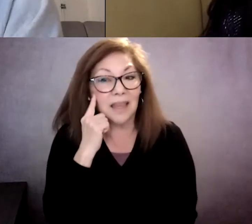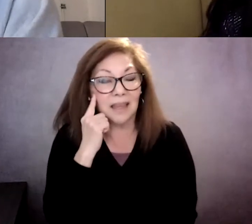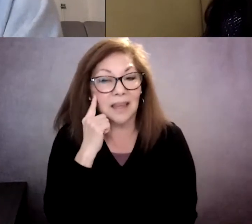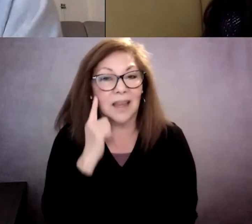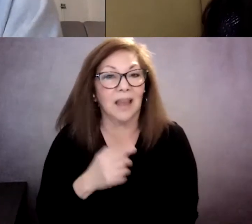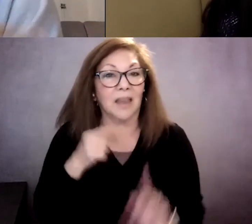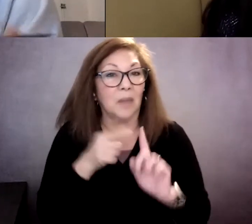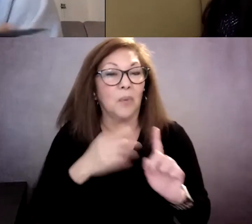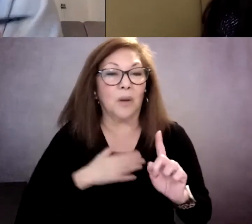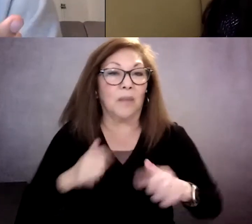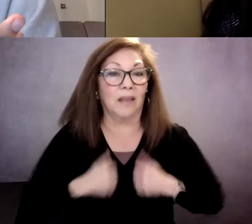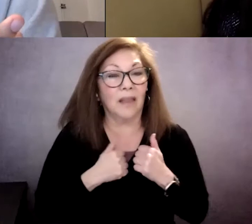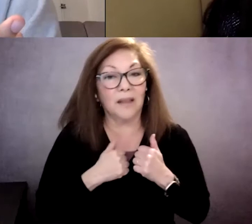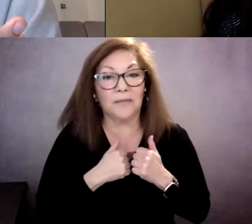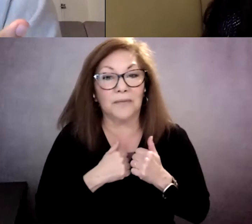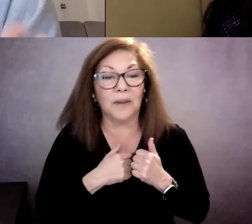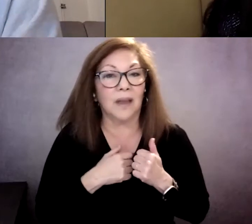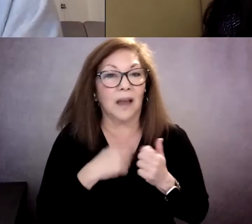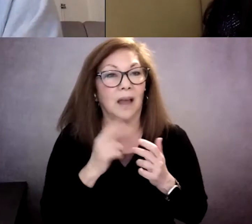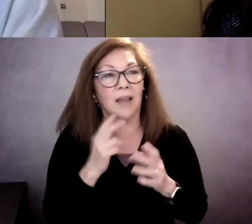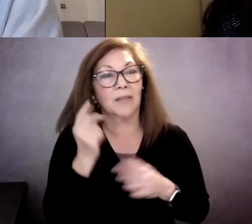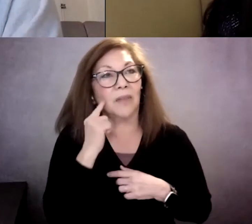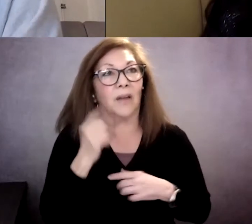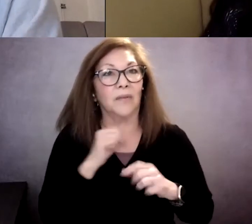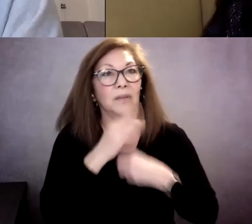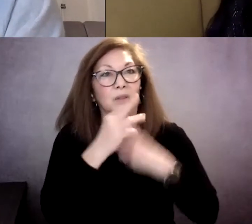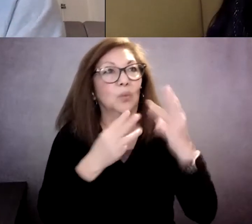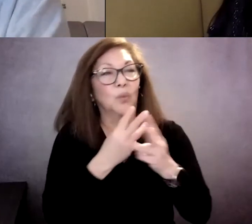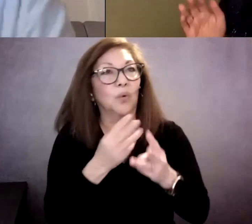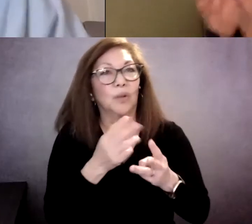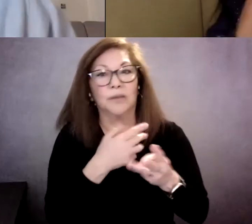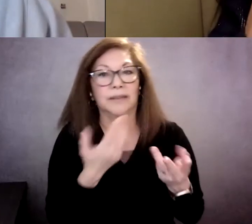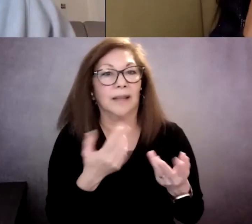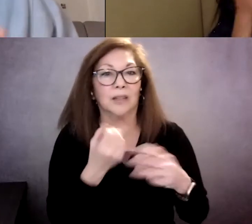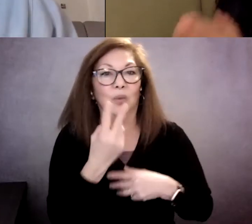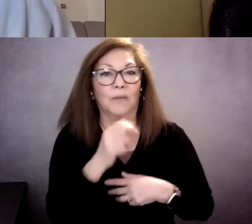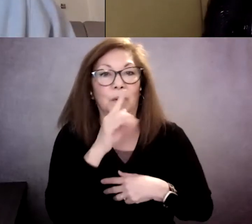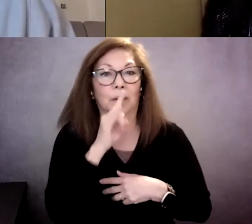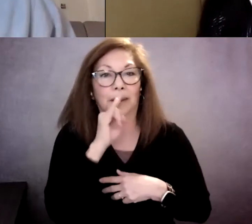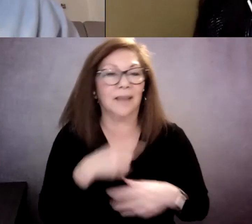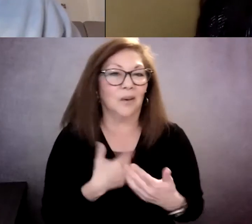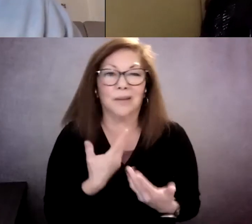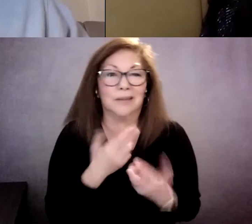my life, I read to the world as like this 12-year-old kid, basically. So they were like, he's not ready for a memoir